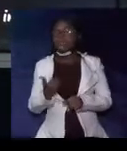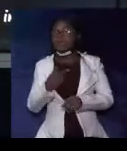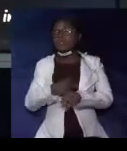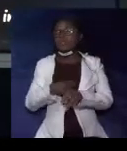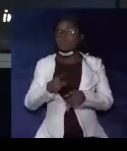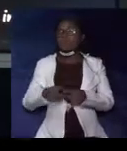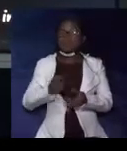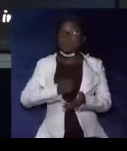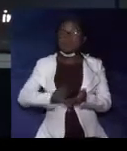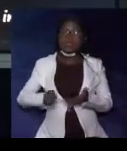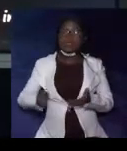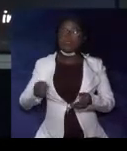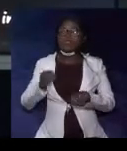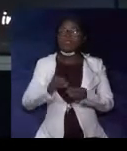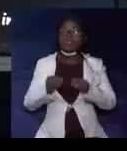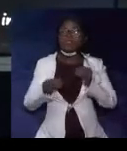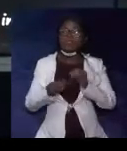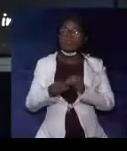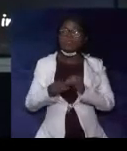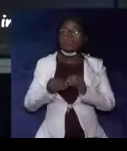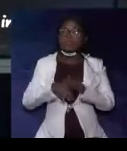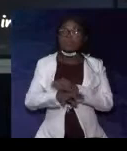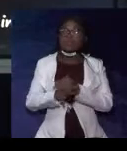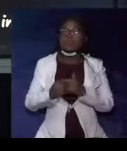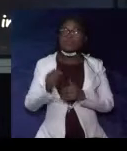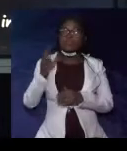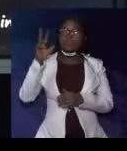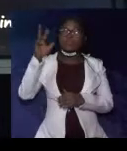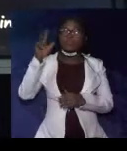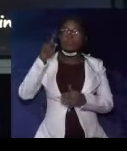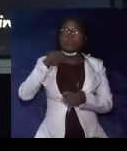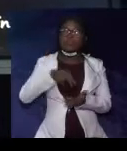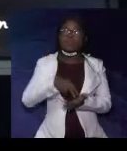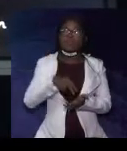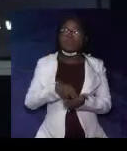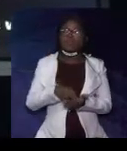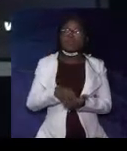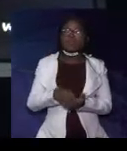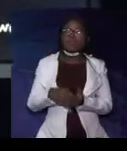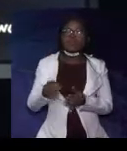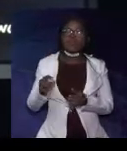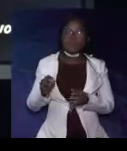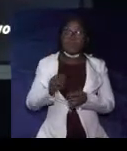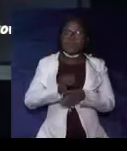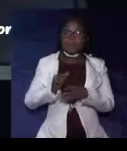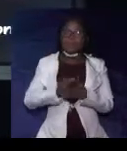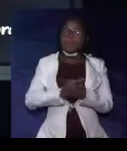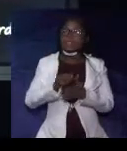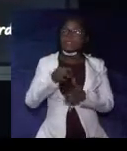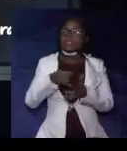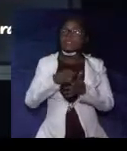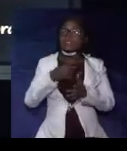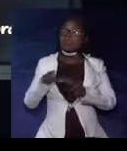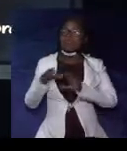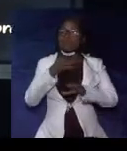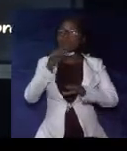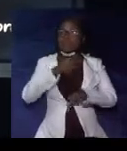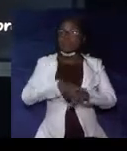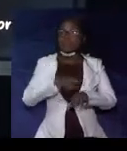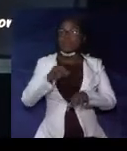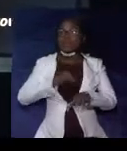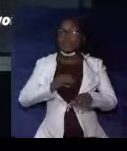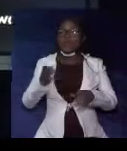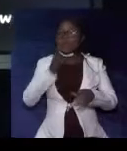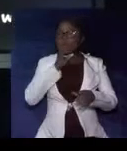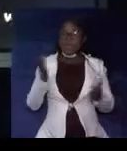practice writing numbers in figures in trillions. So practice during your leisure, and I'll be on hand next